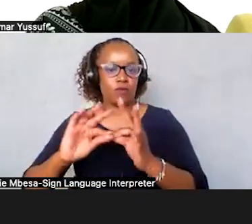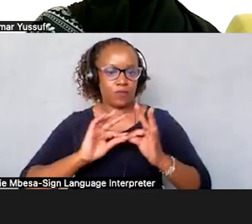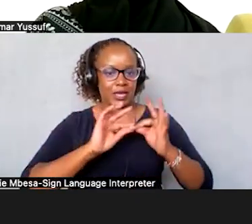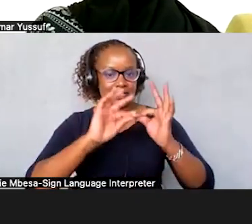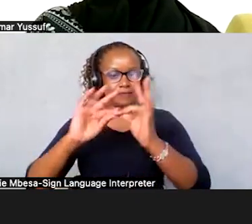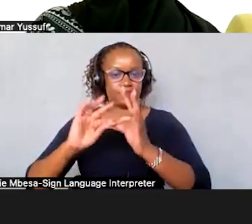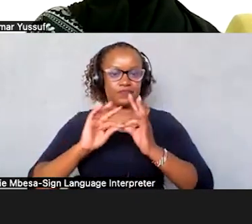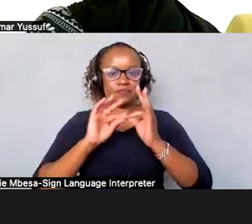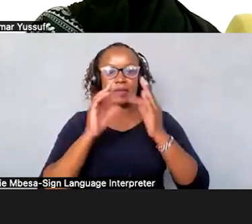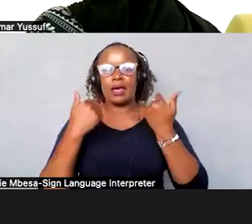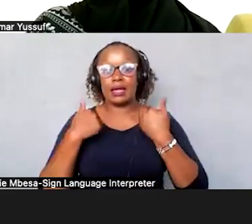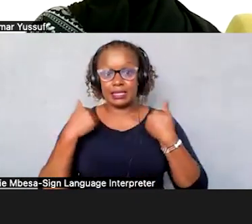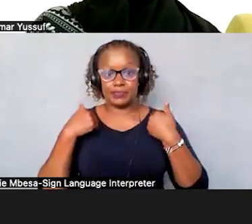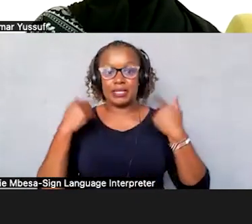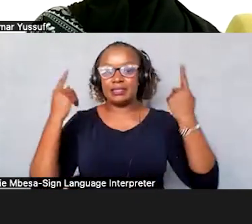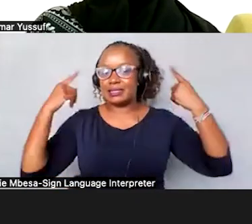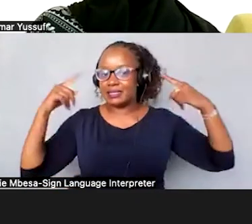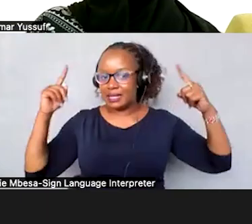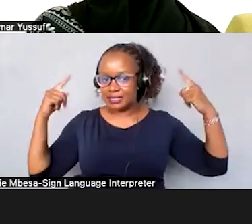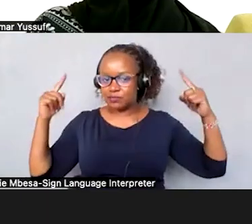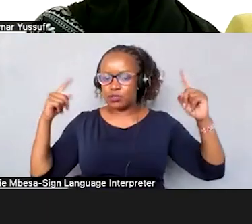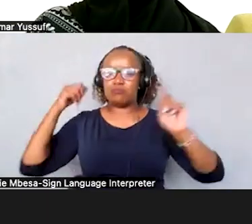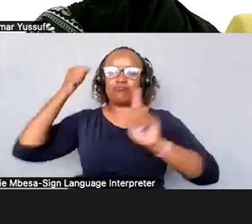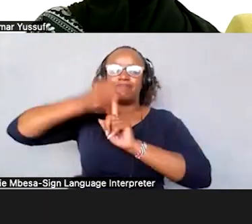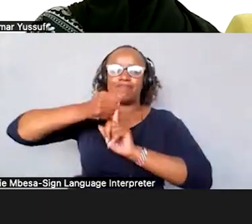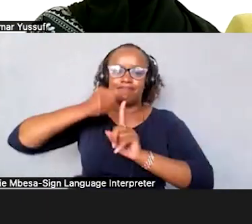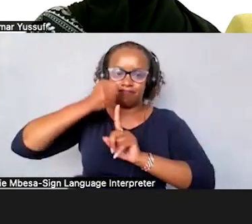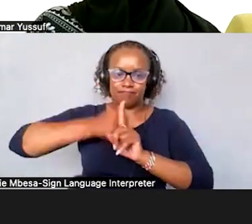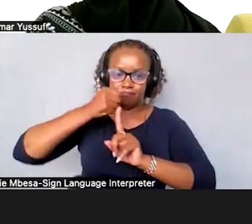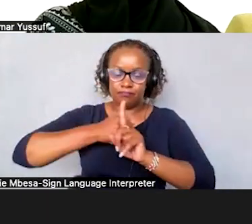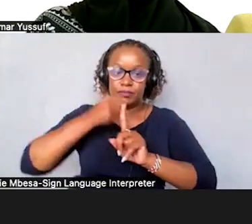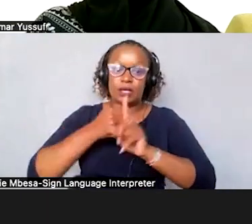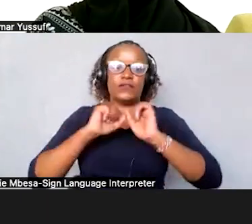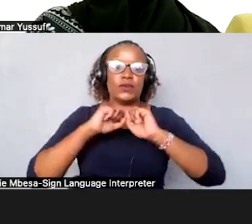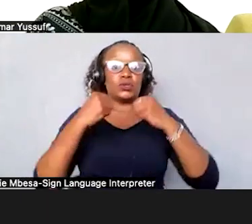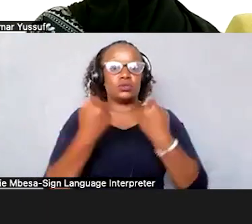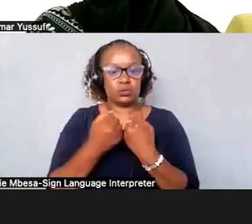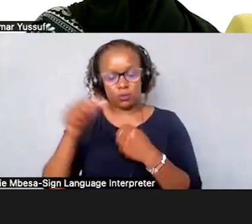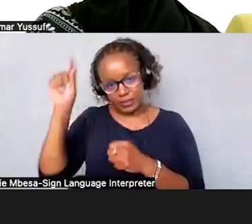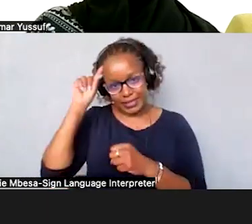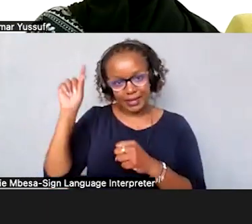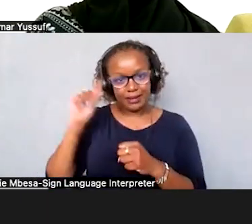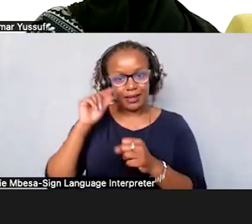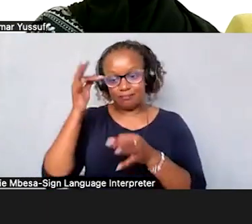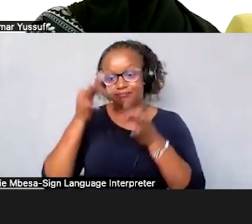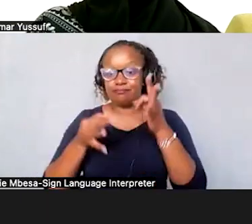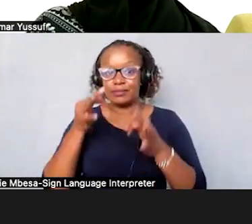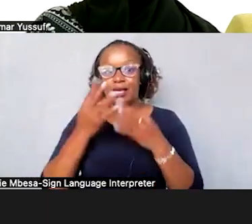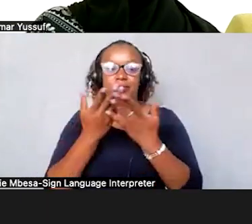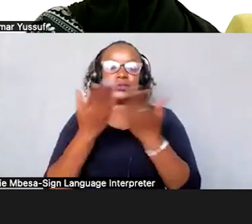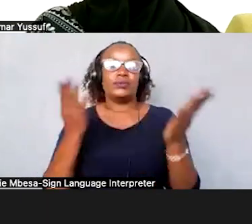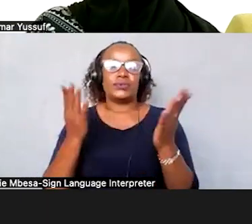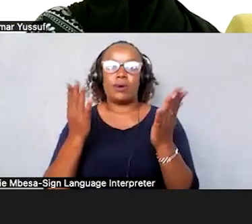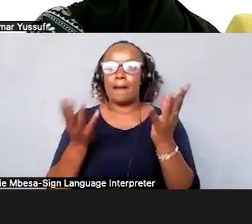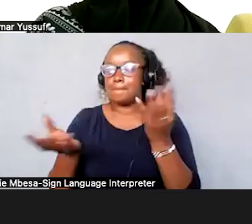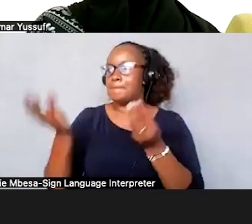been successful in agitating for social and gender justice and those who are most affected at